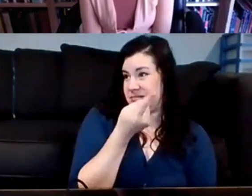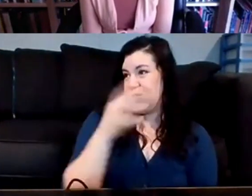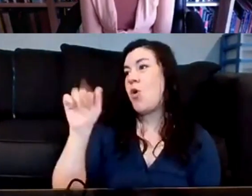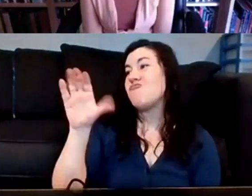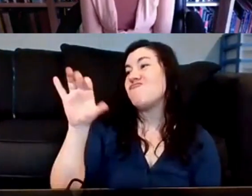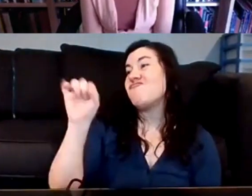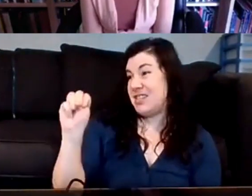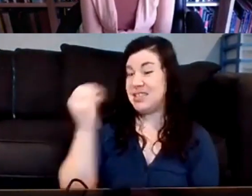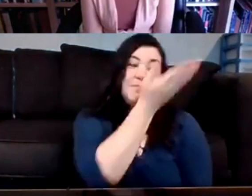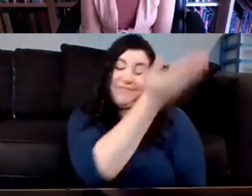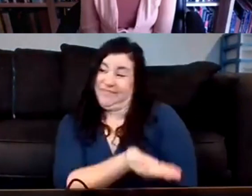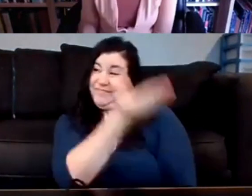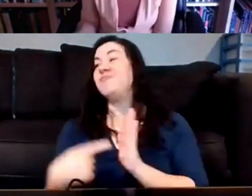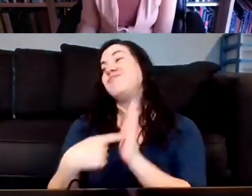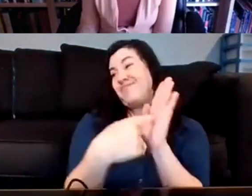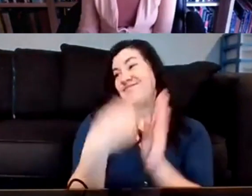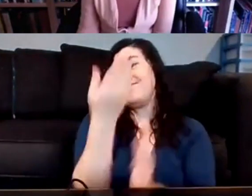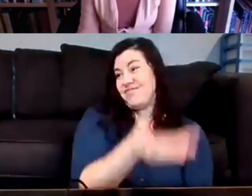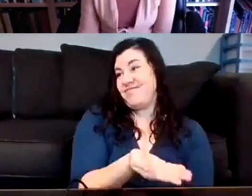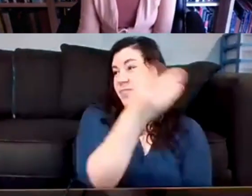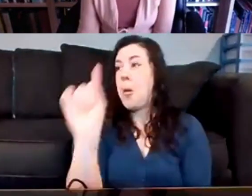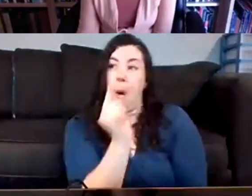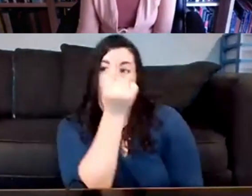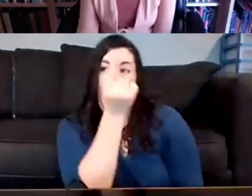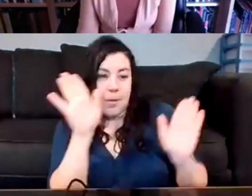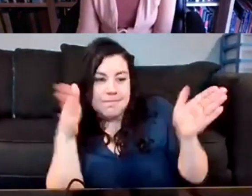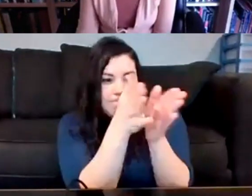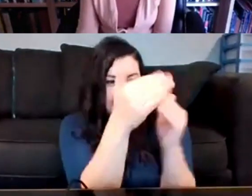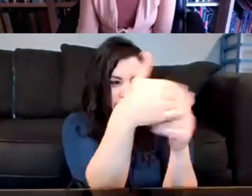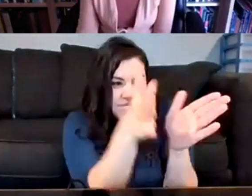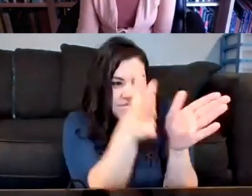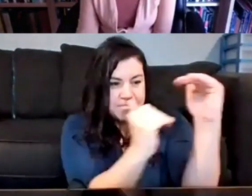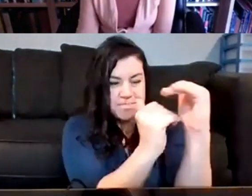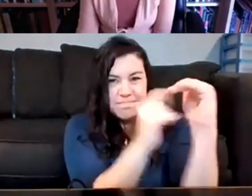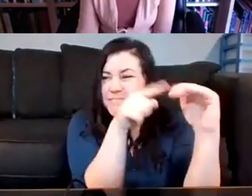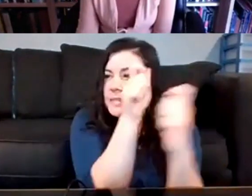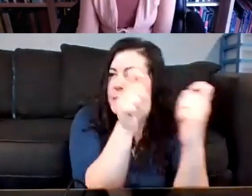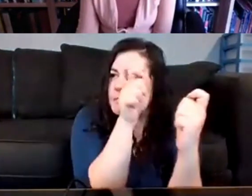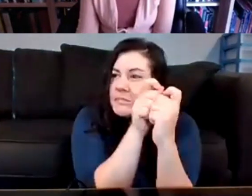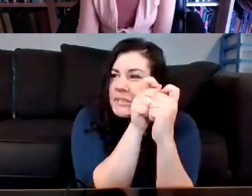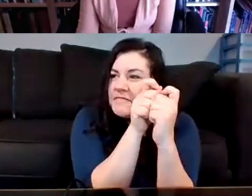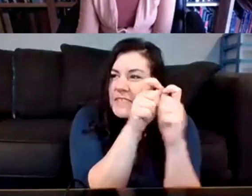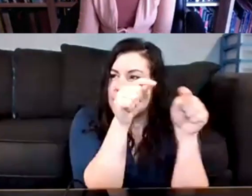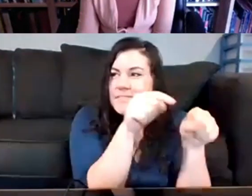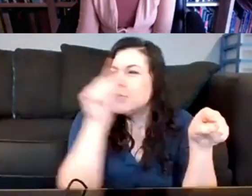only looks like this certain kind of theatrical